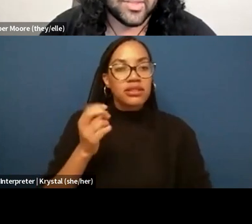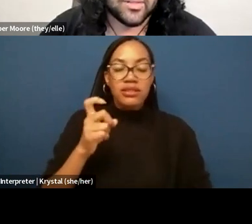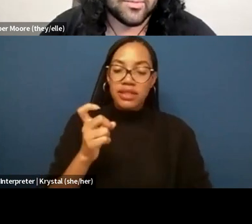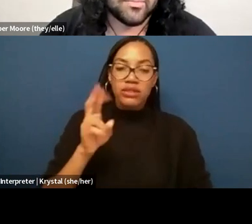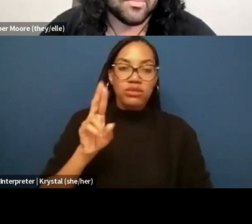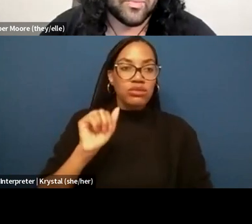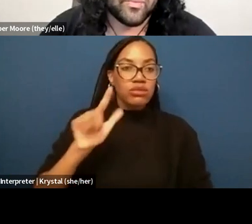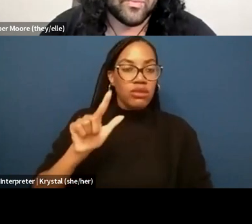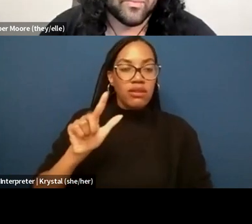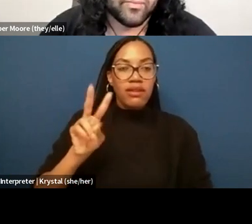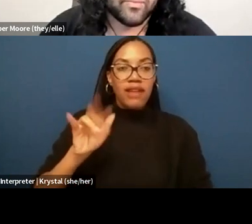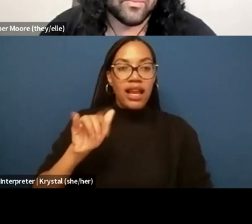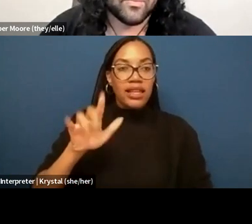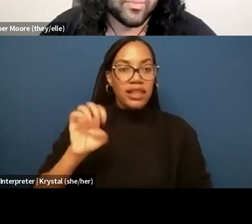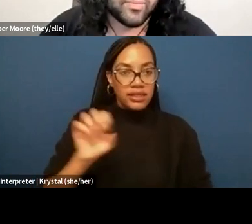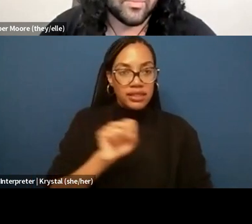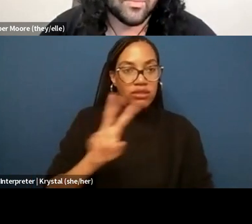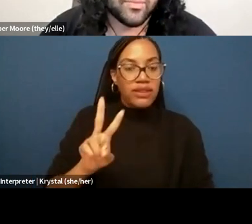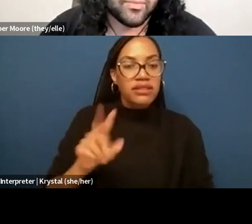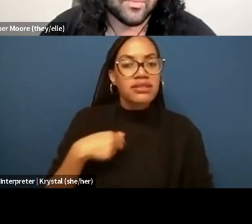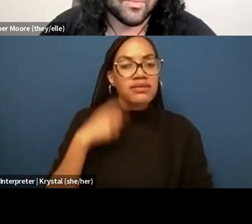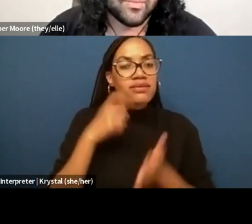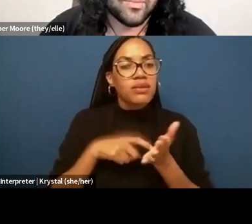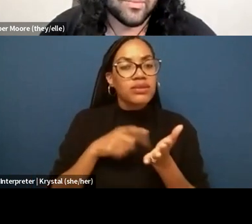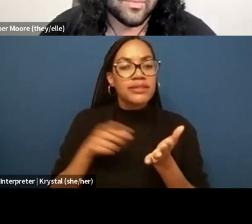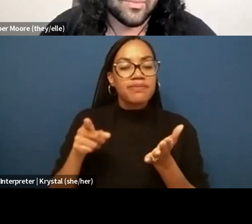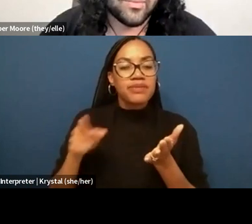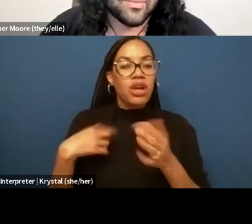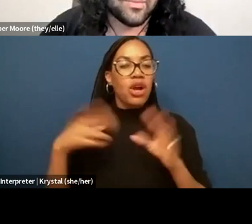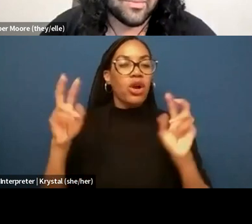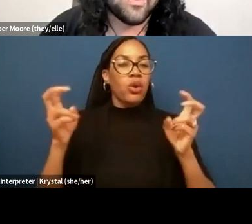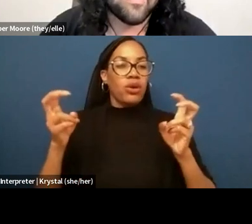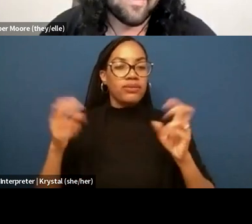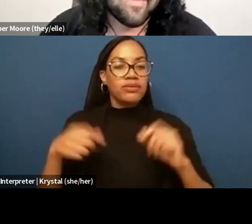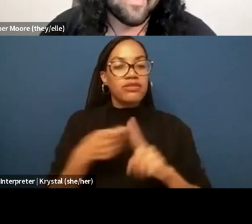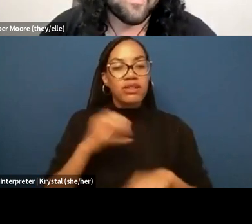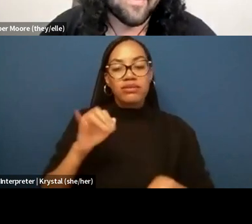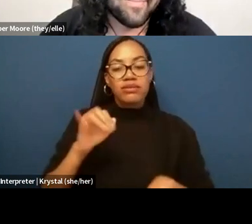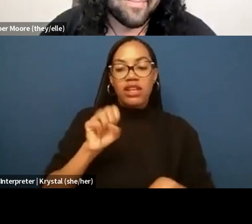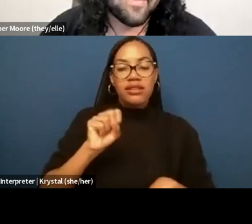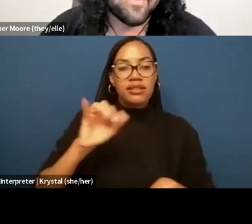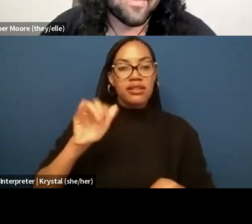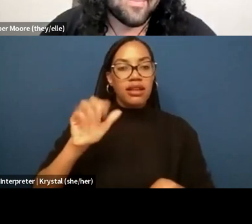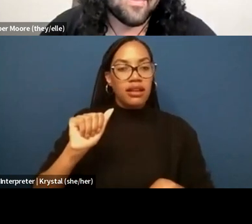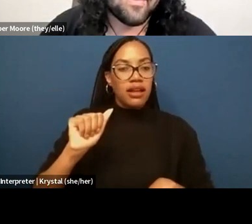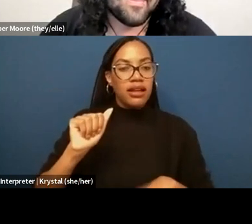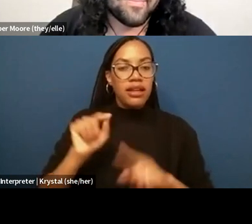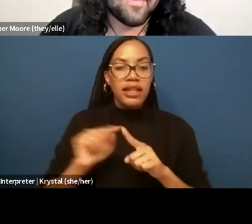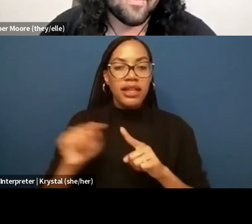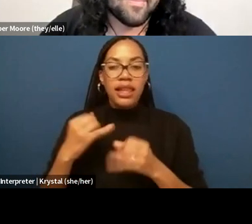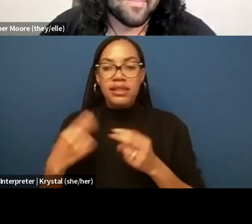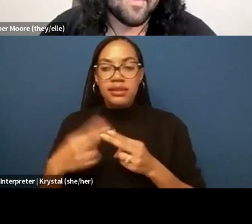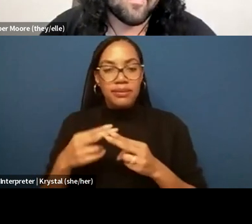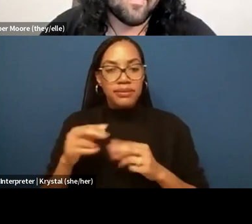I think it's Rebecca Farr has a quote, the future is not where there will be no violence, where there will be no sexual